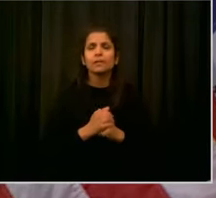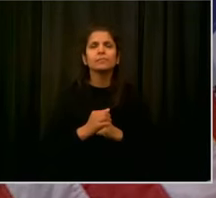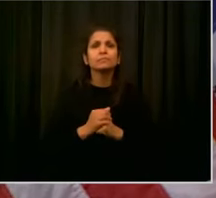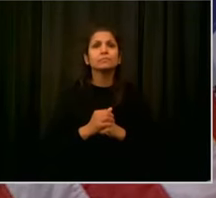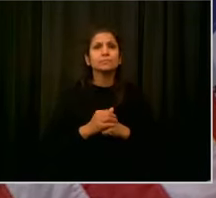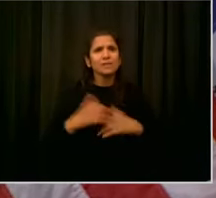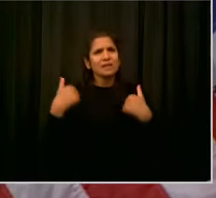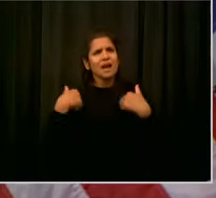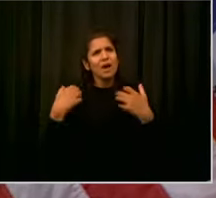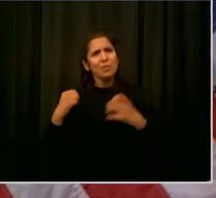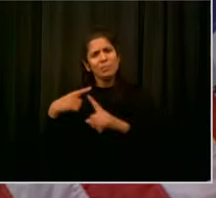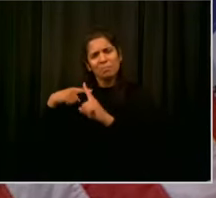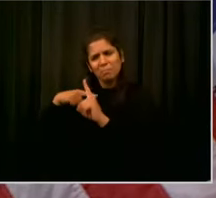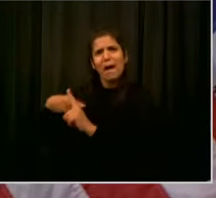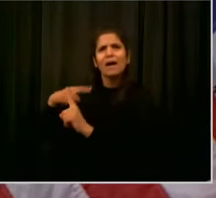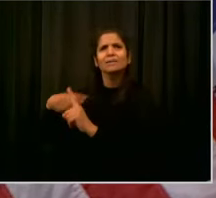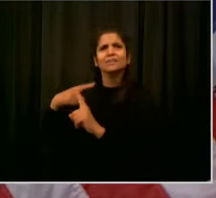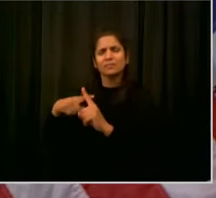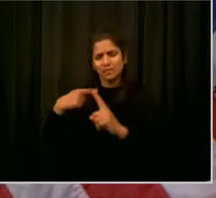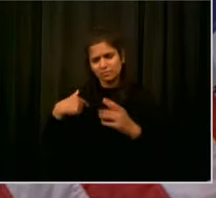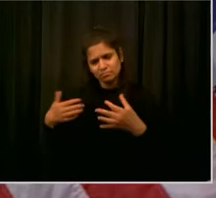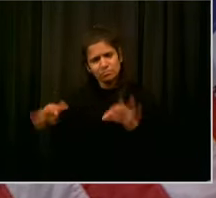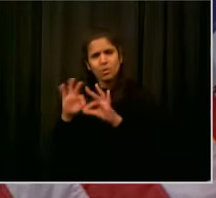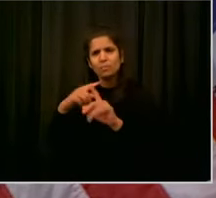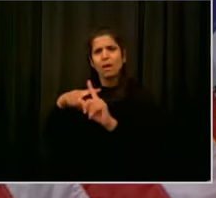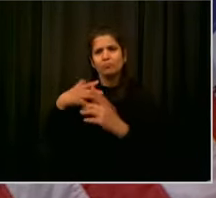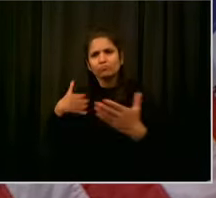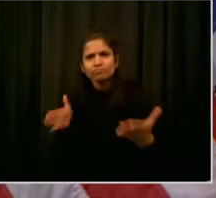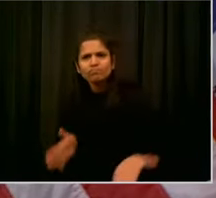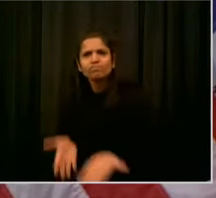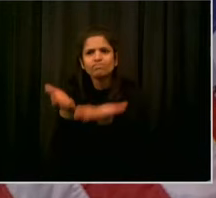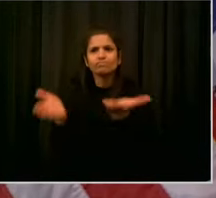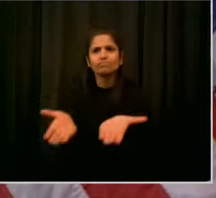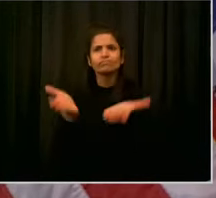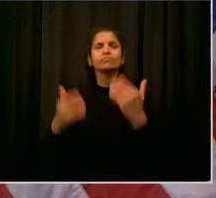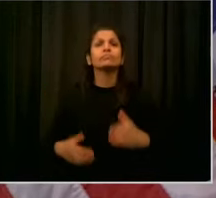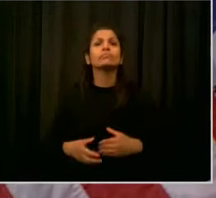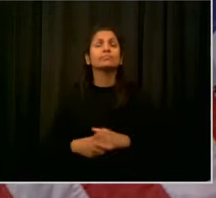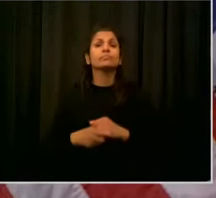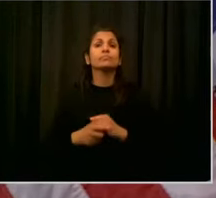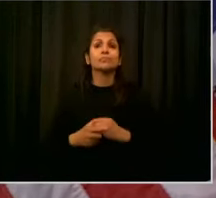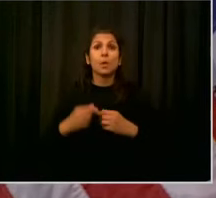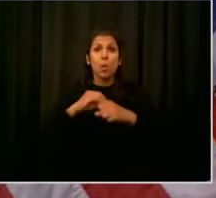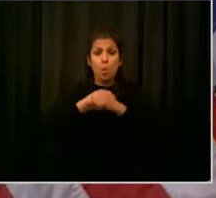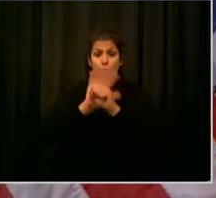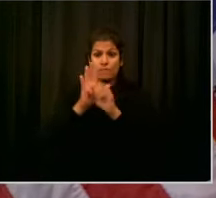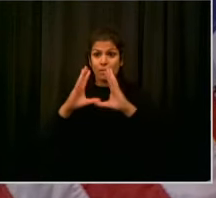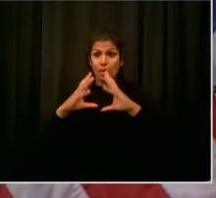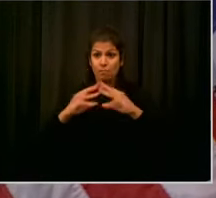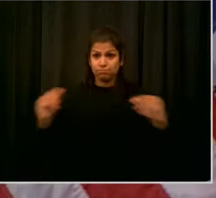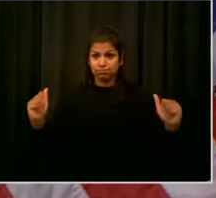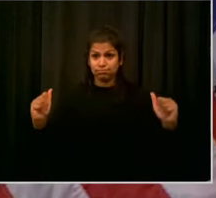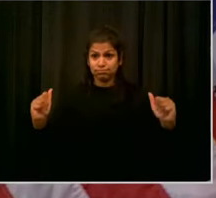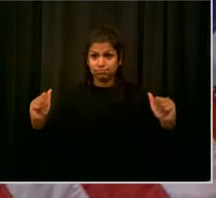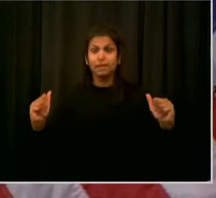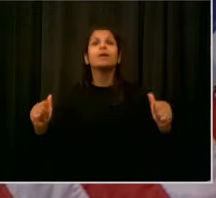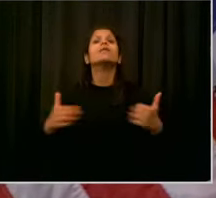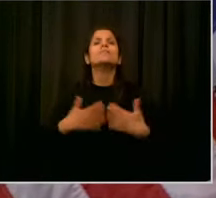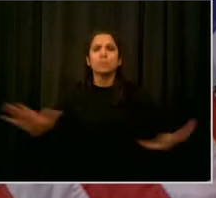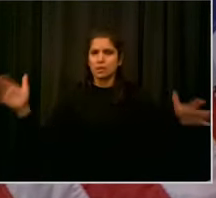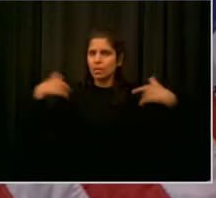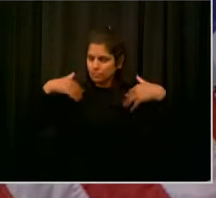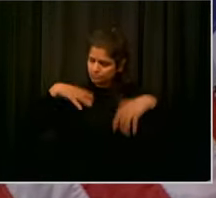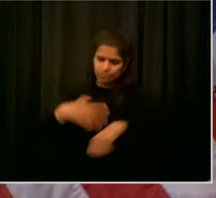future of policing in New York City, and that is what we will be able to get back to as soon as we can take a few more steps forward in fighting back this